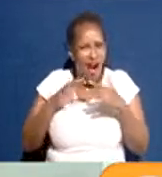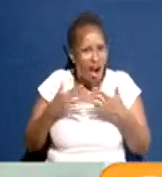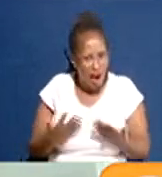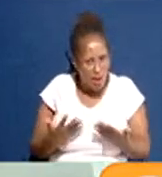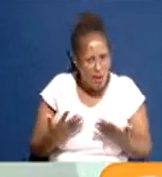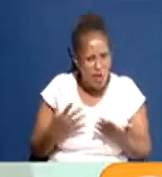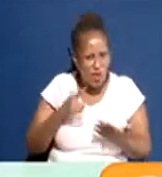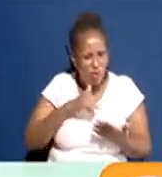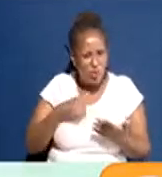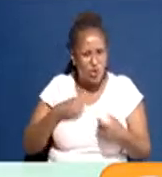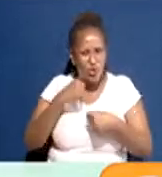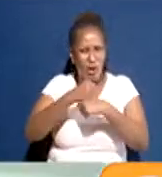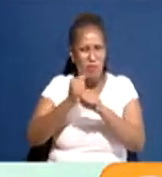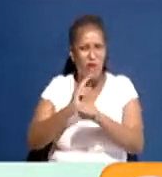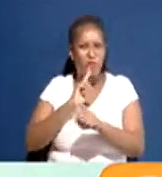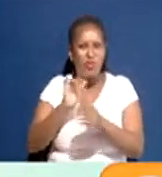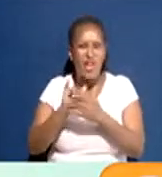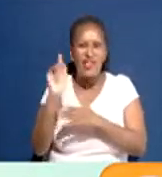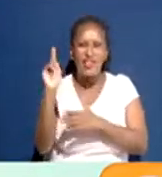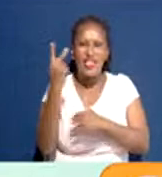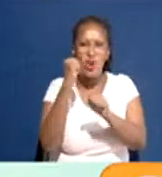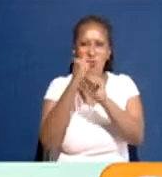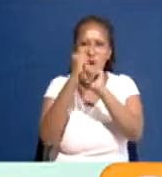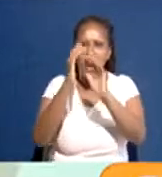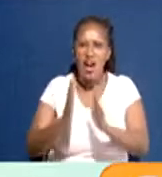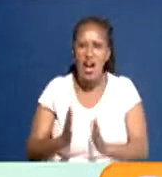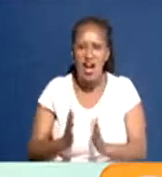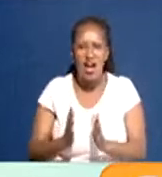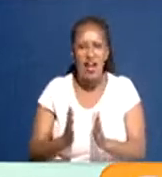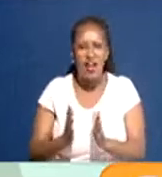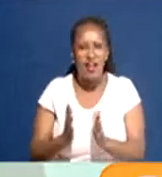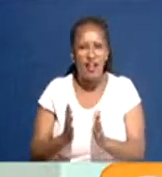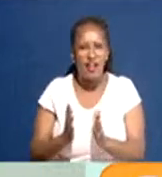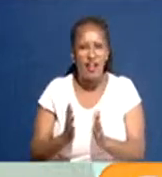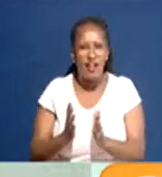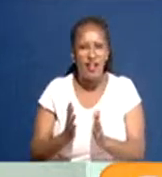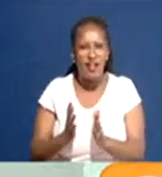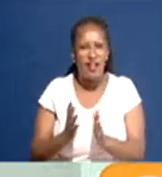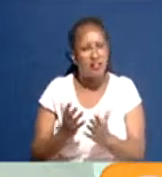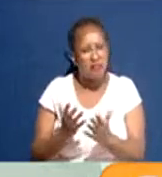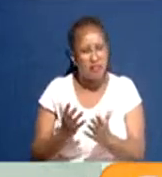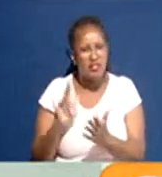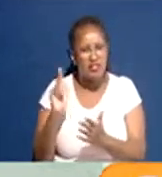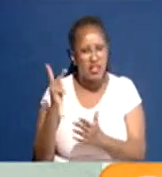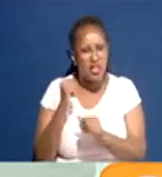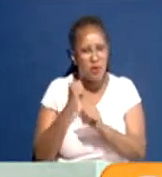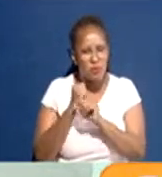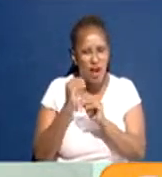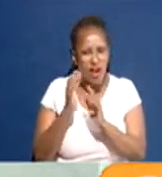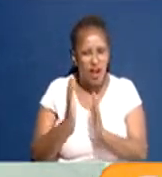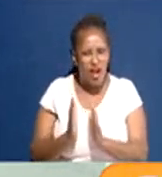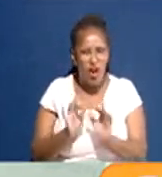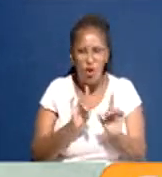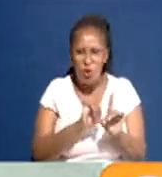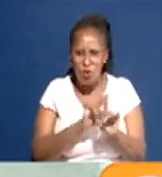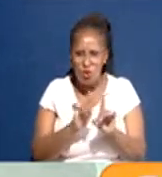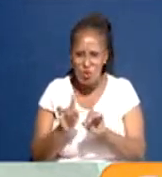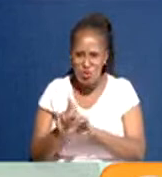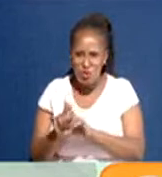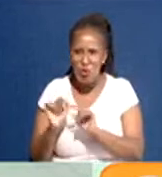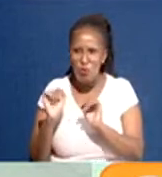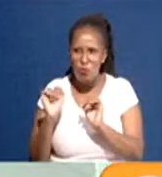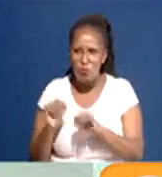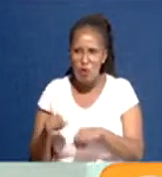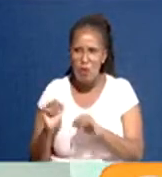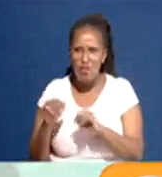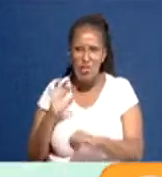to make sure that the Kenyan worker is ultimately going to reap